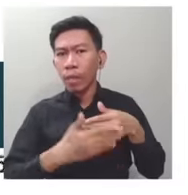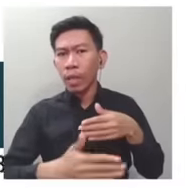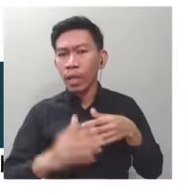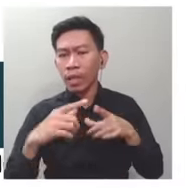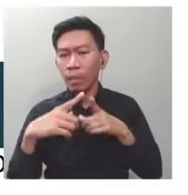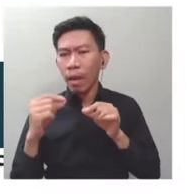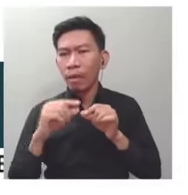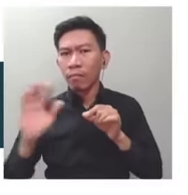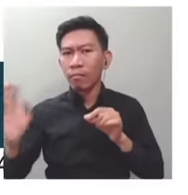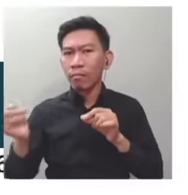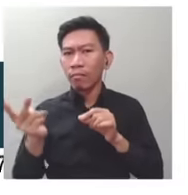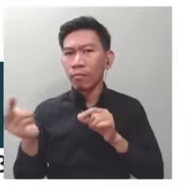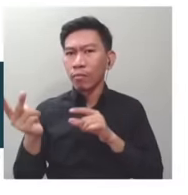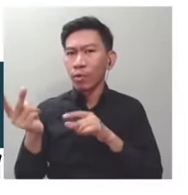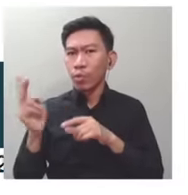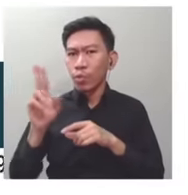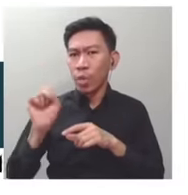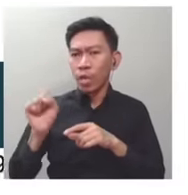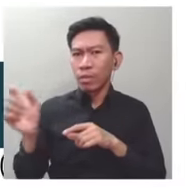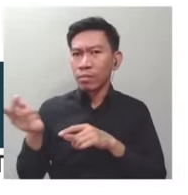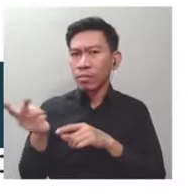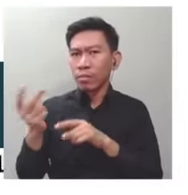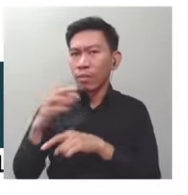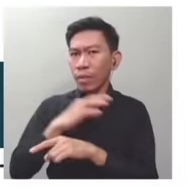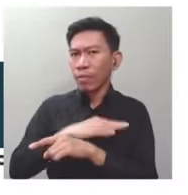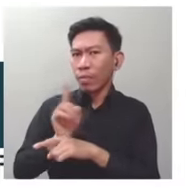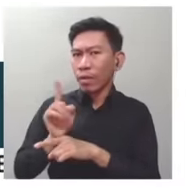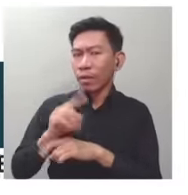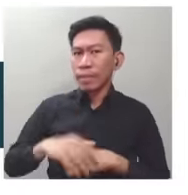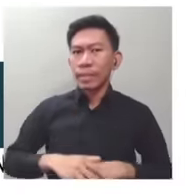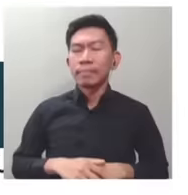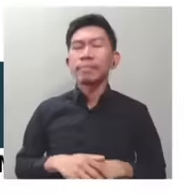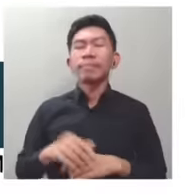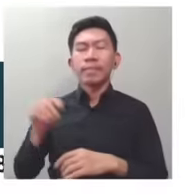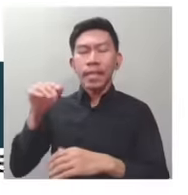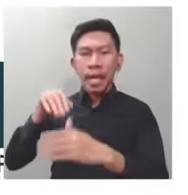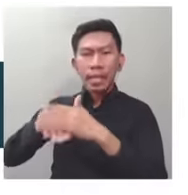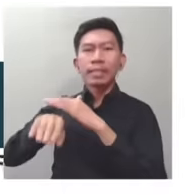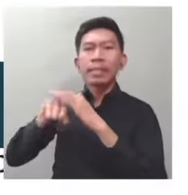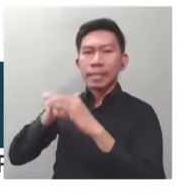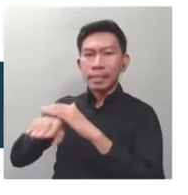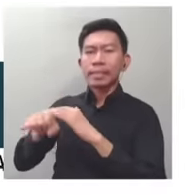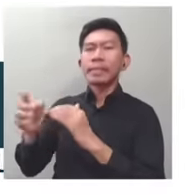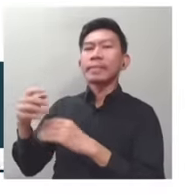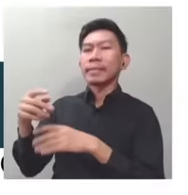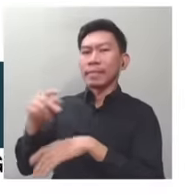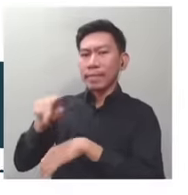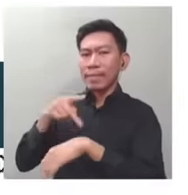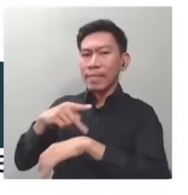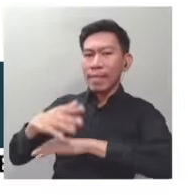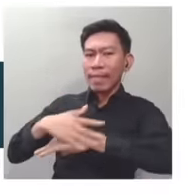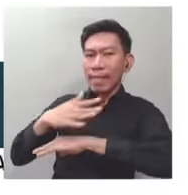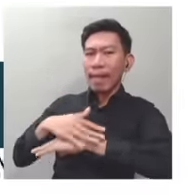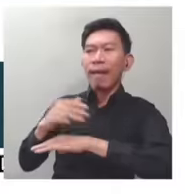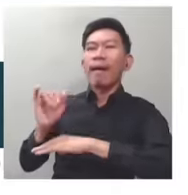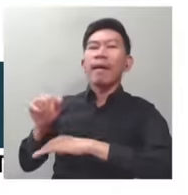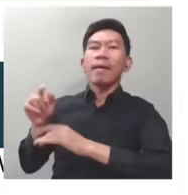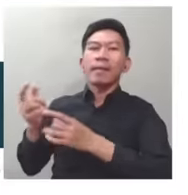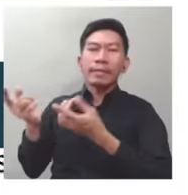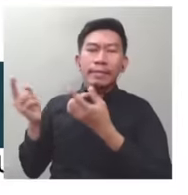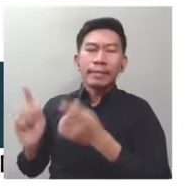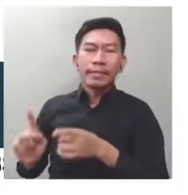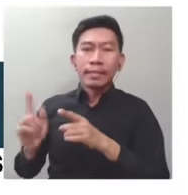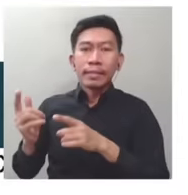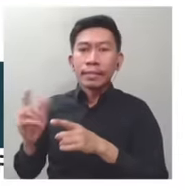this as well? What's in it for them? Access to our territory. This is where the action is really happening. Not only, of course, in